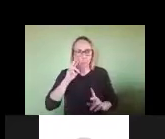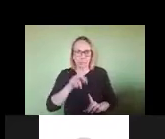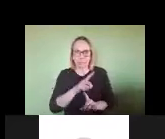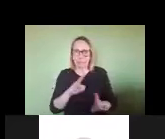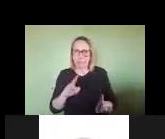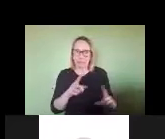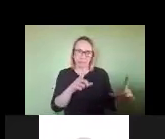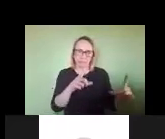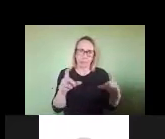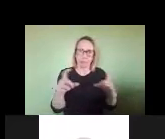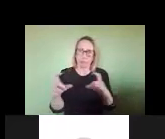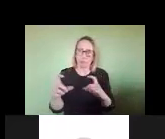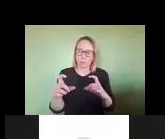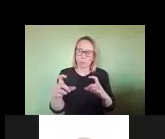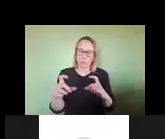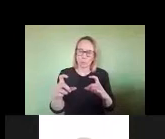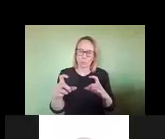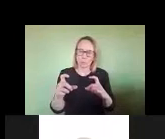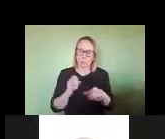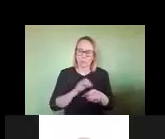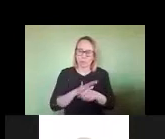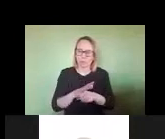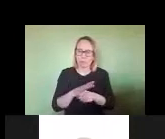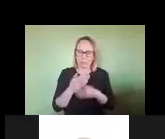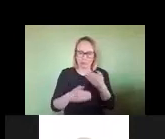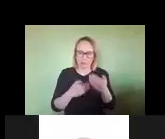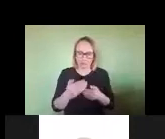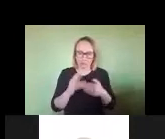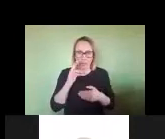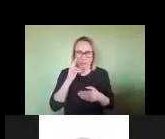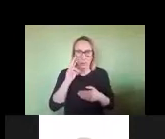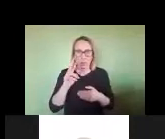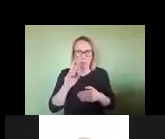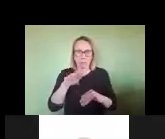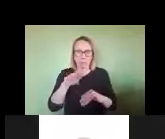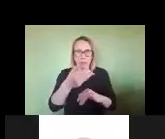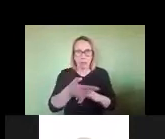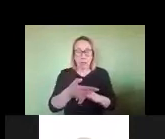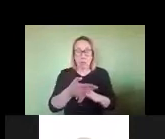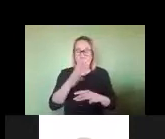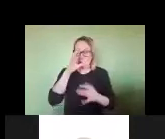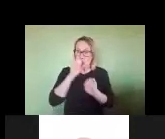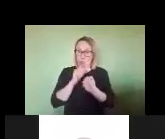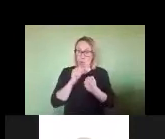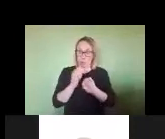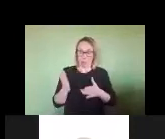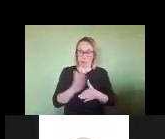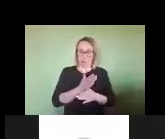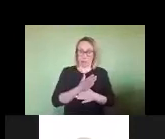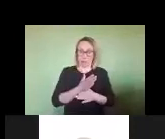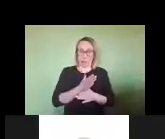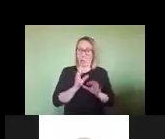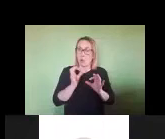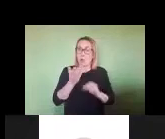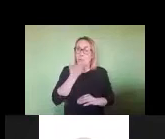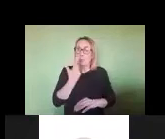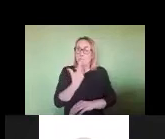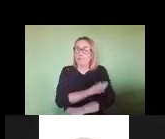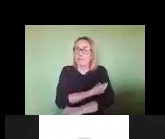the project as the pandemic went on, and there was light at the end of the tunnel. Because if you remember right at the very start, there was none vaccines or anything, and it